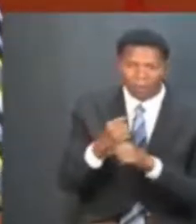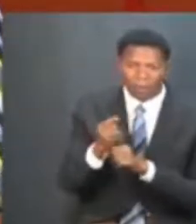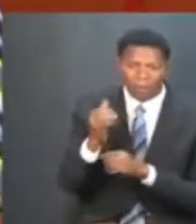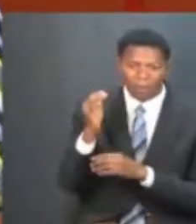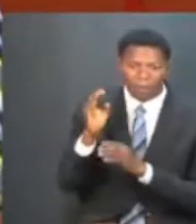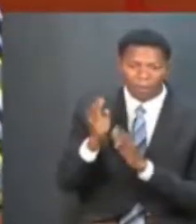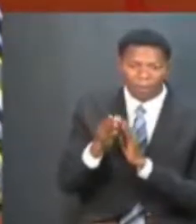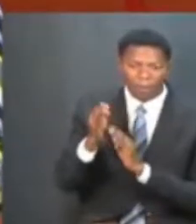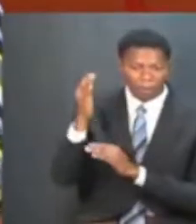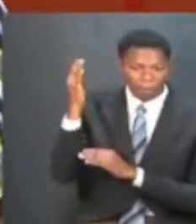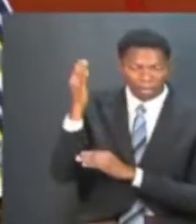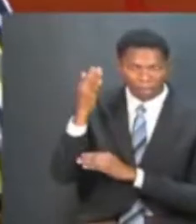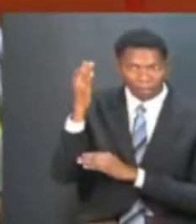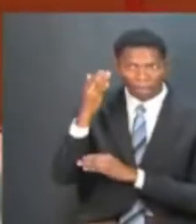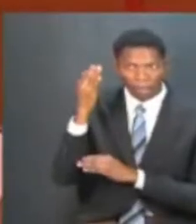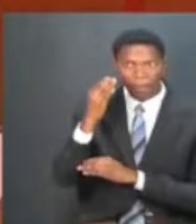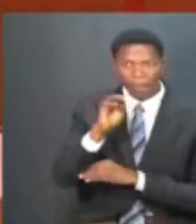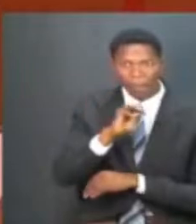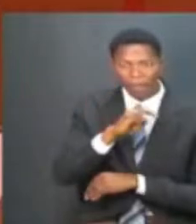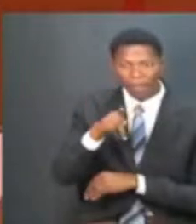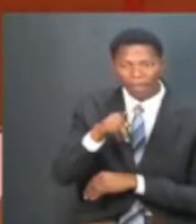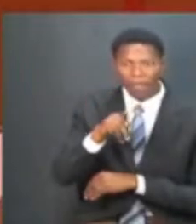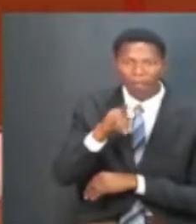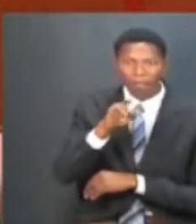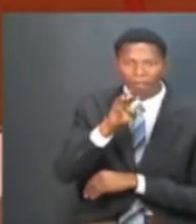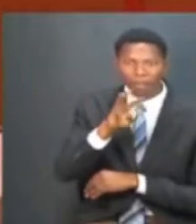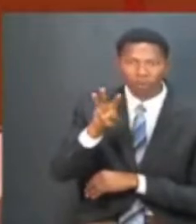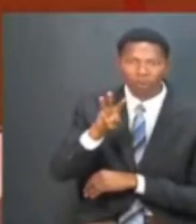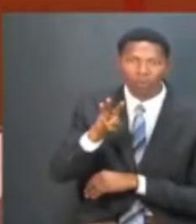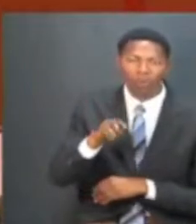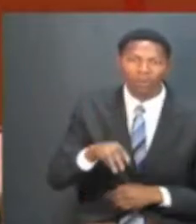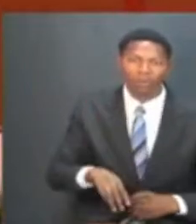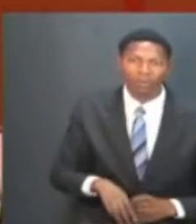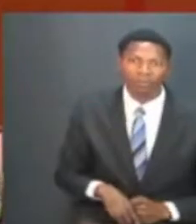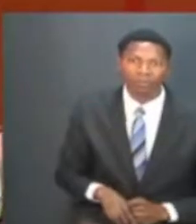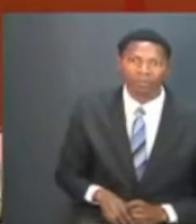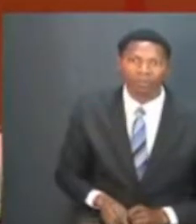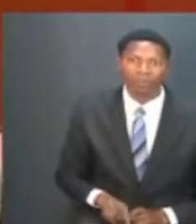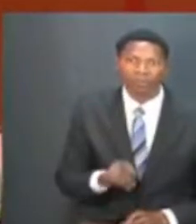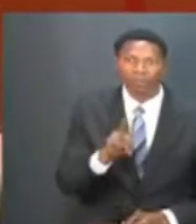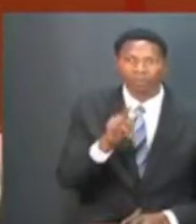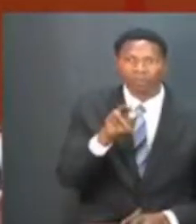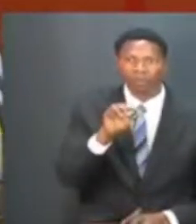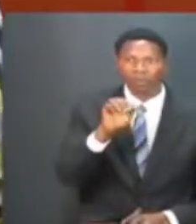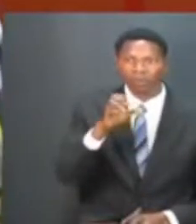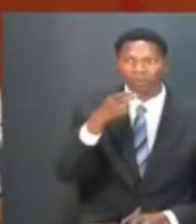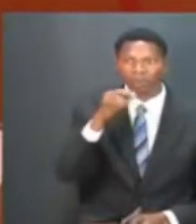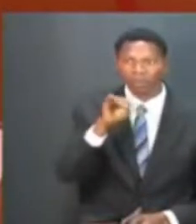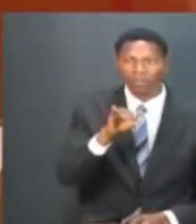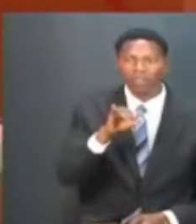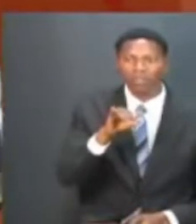for Karachi West, on this disaster that happened last year.